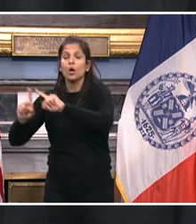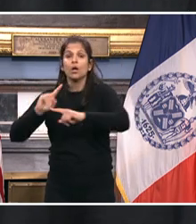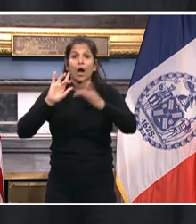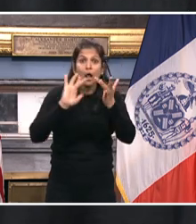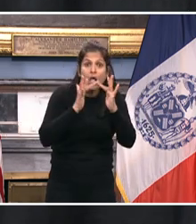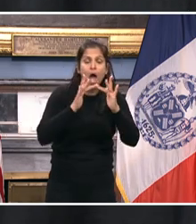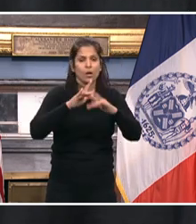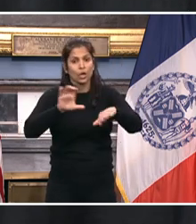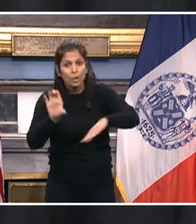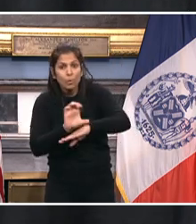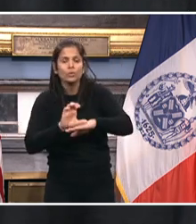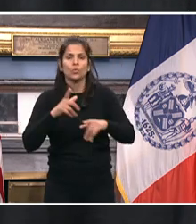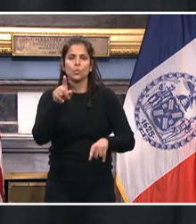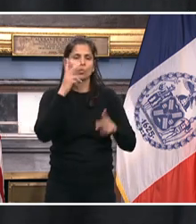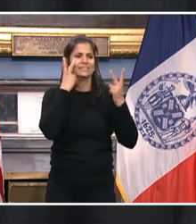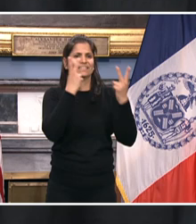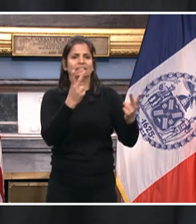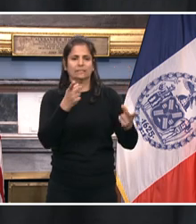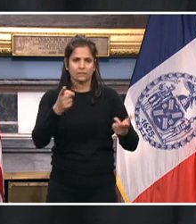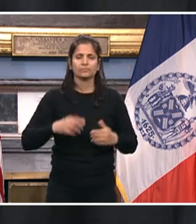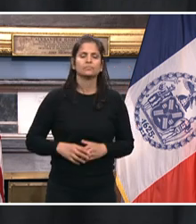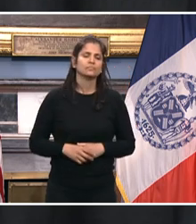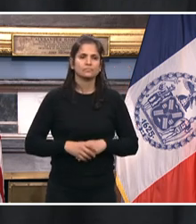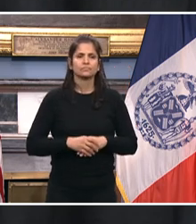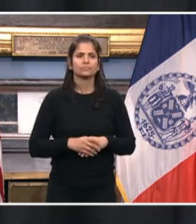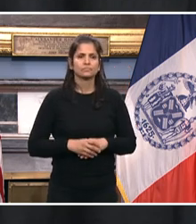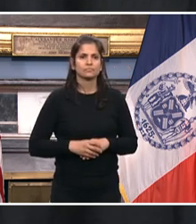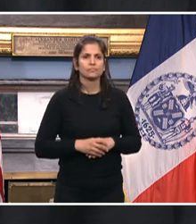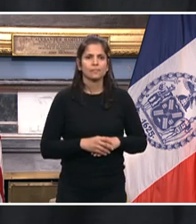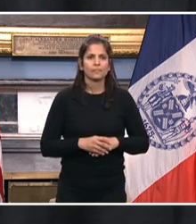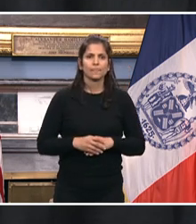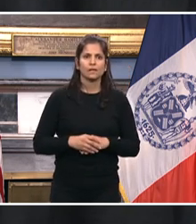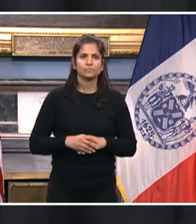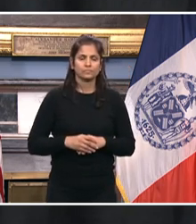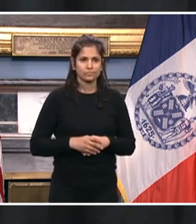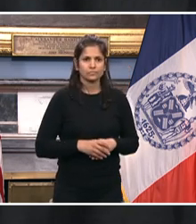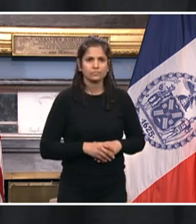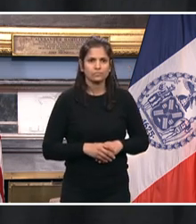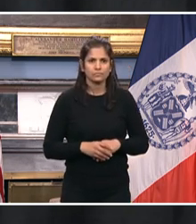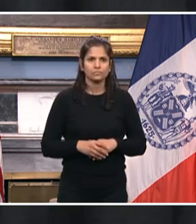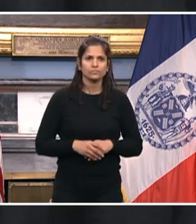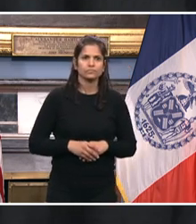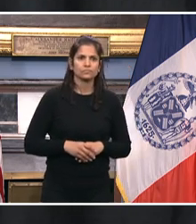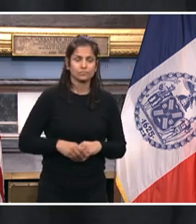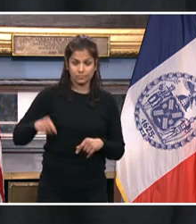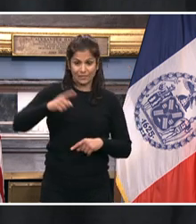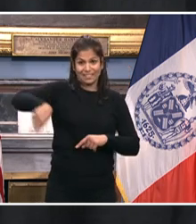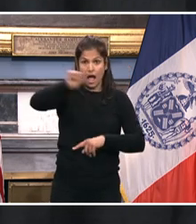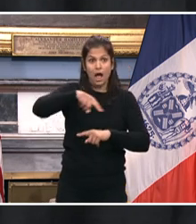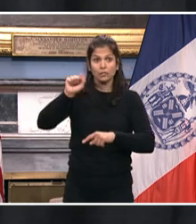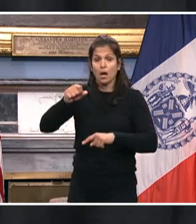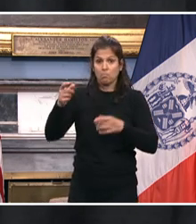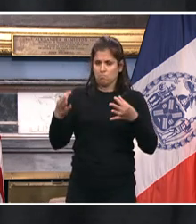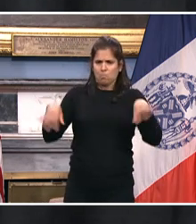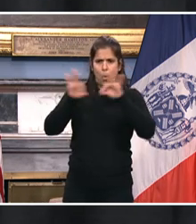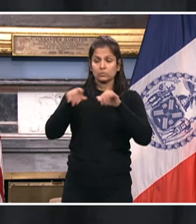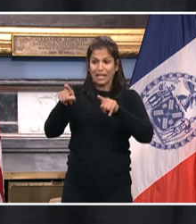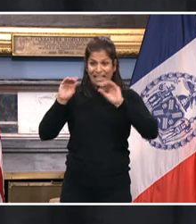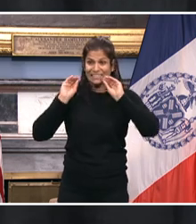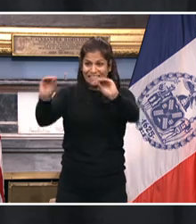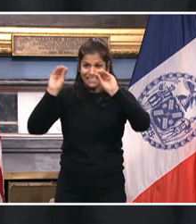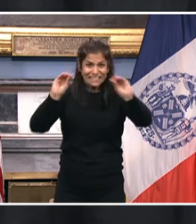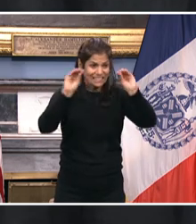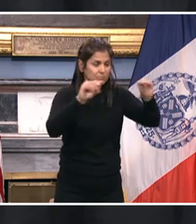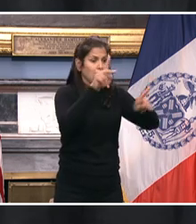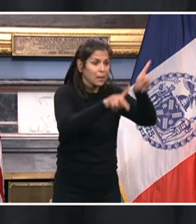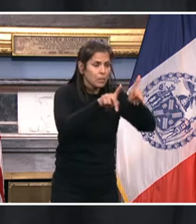so we can free up some of our clinicians to do that telehealth work. And thank God, and let us pray they don't need to be in the hospitals. That was our first concern.